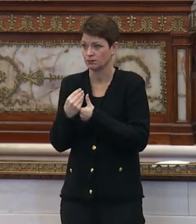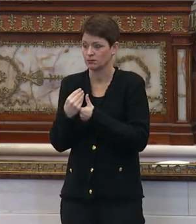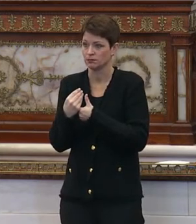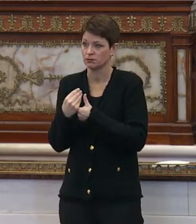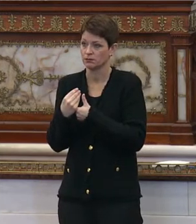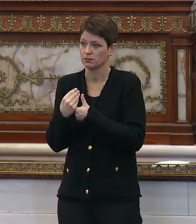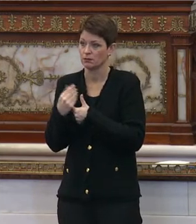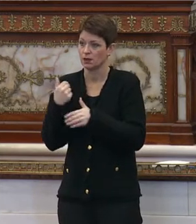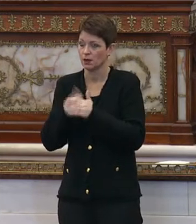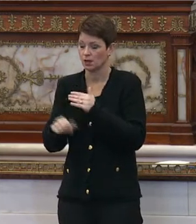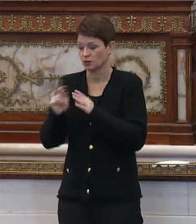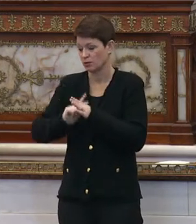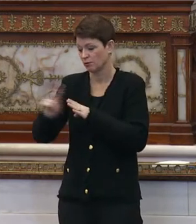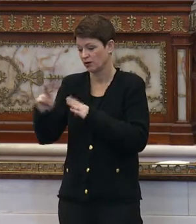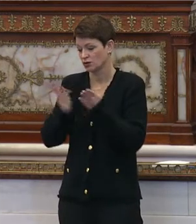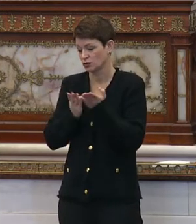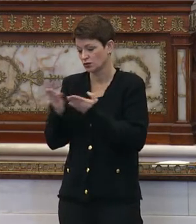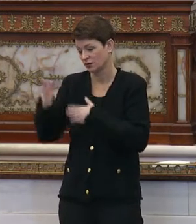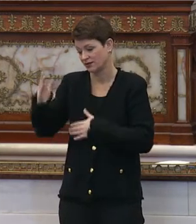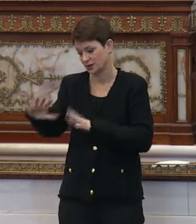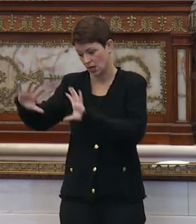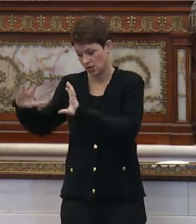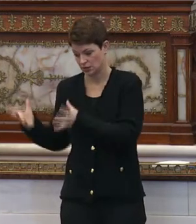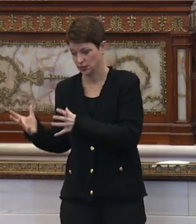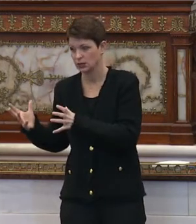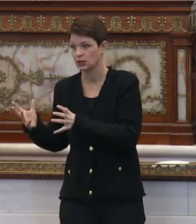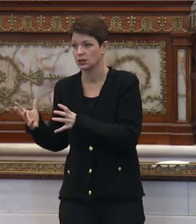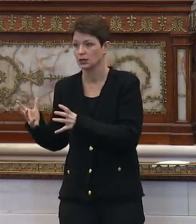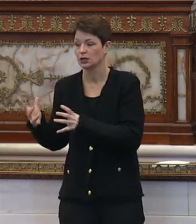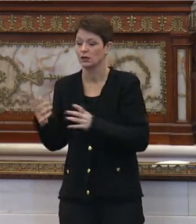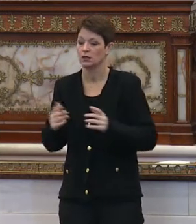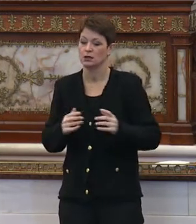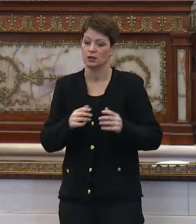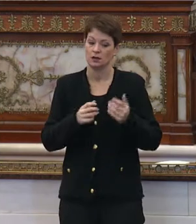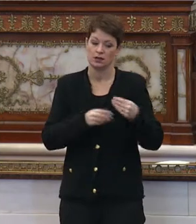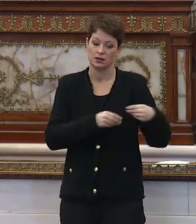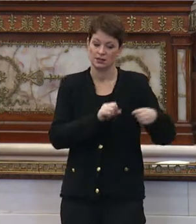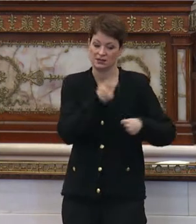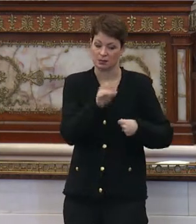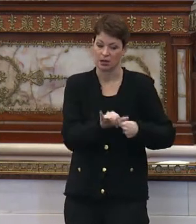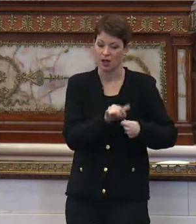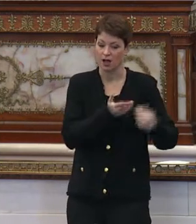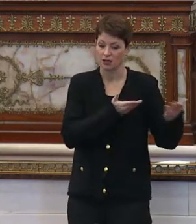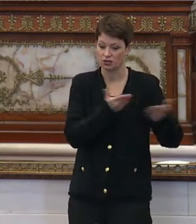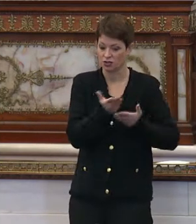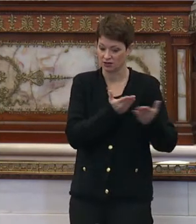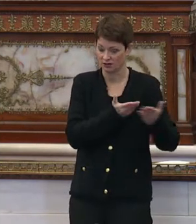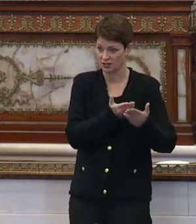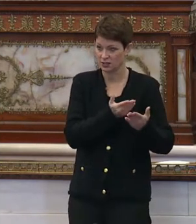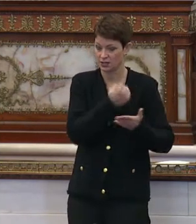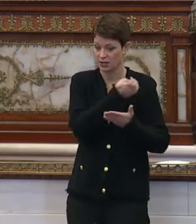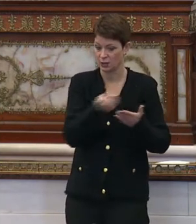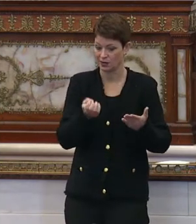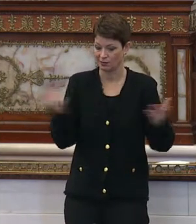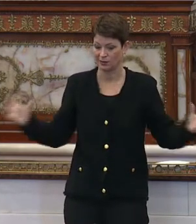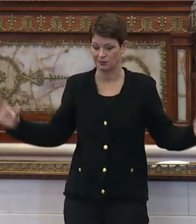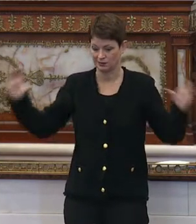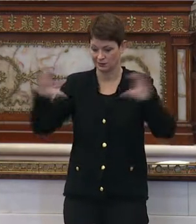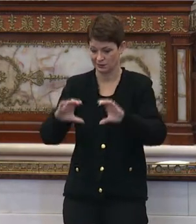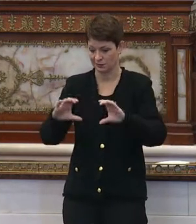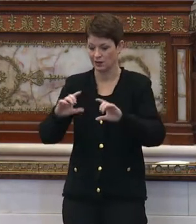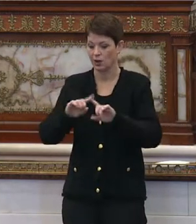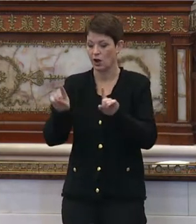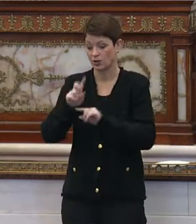the professional service side, under the supply services and equipment side, and under